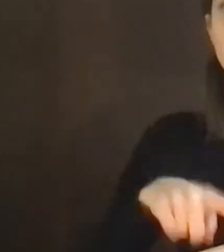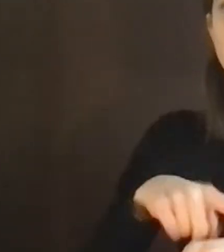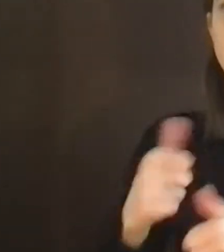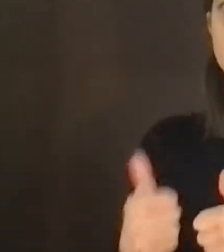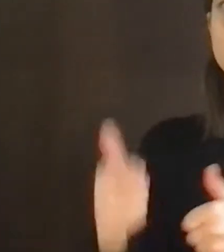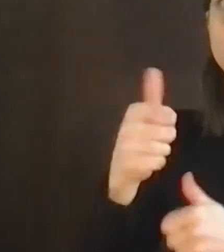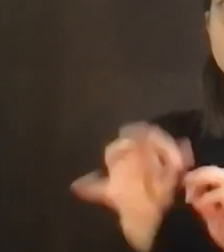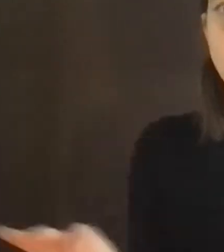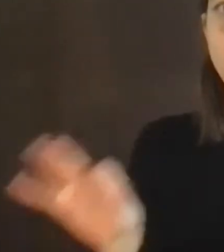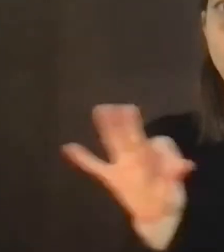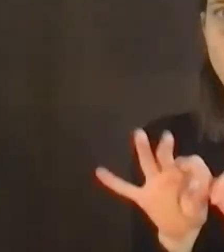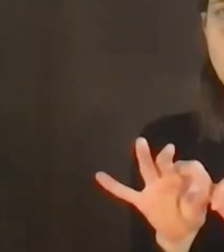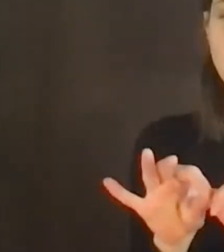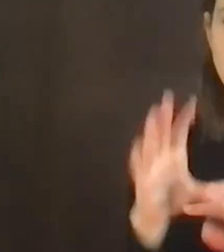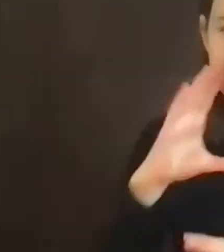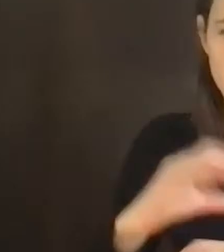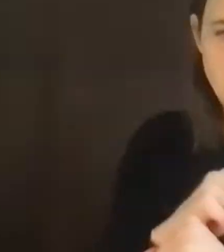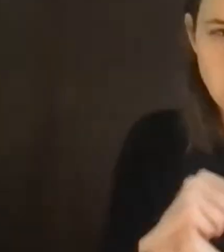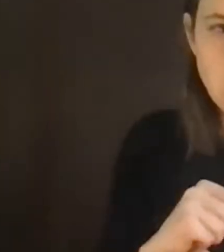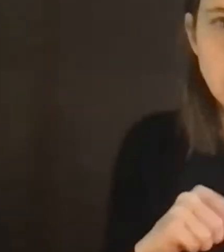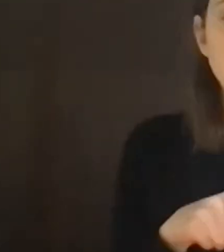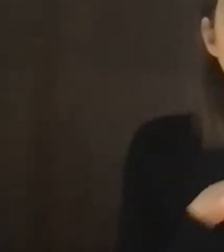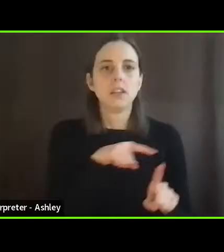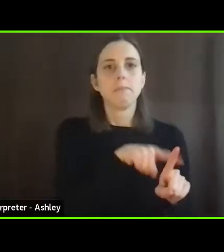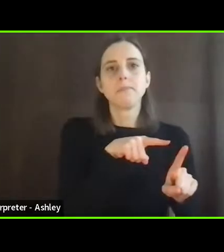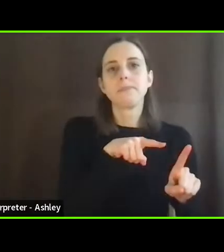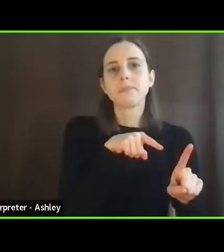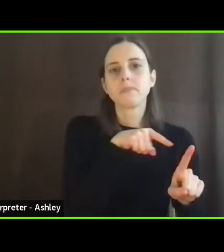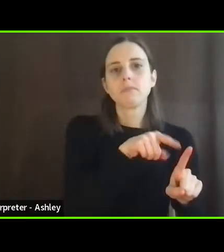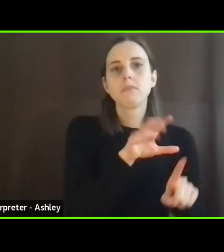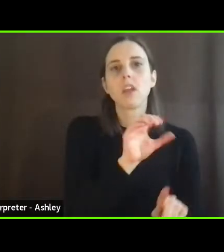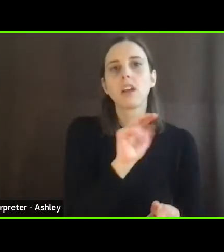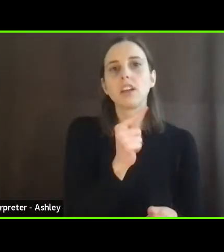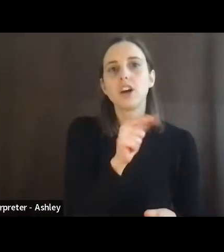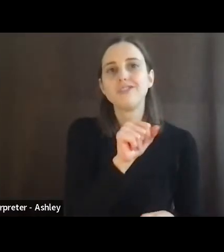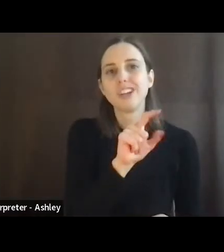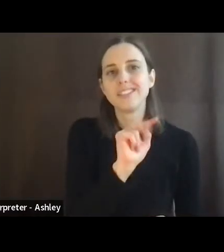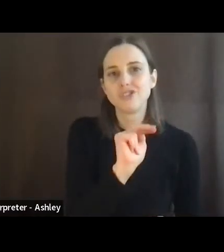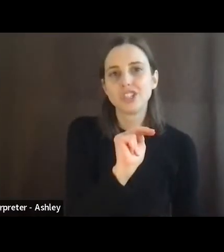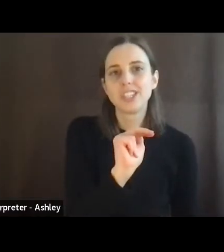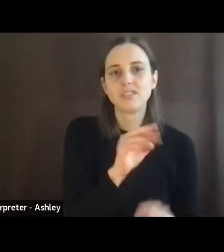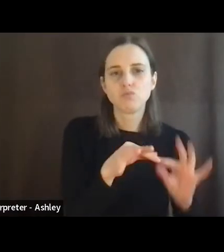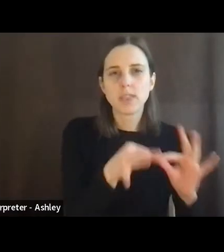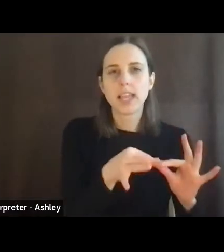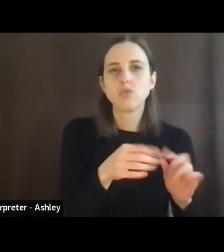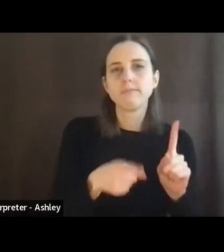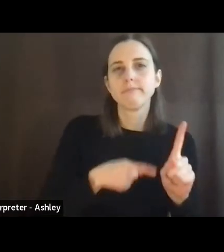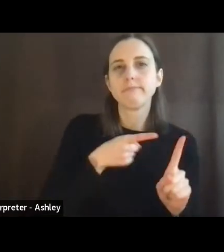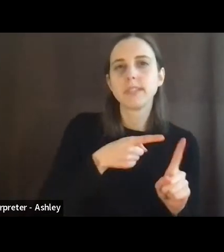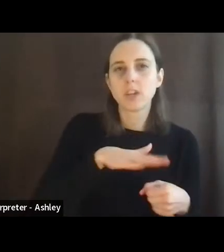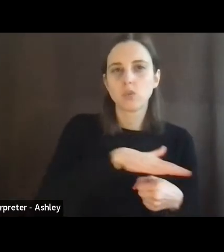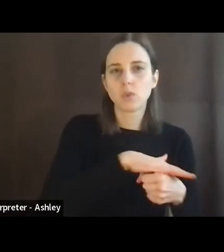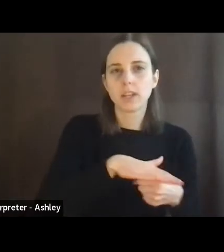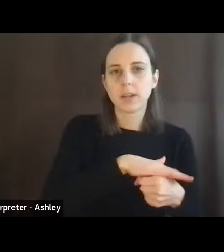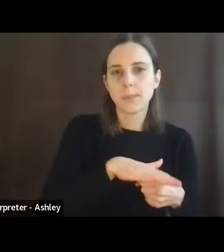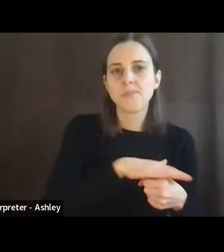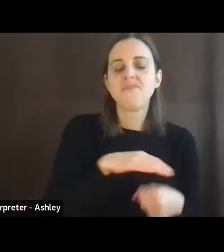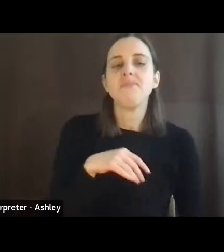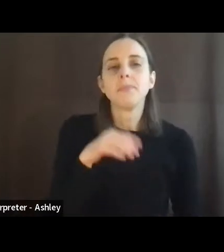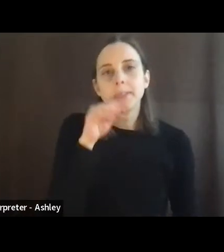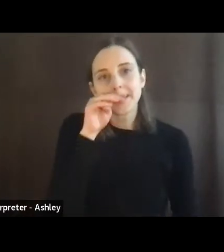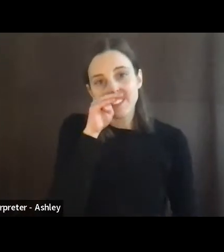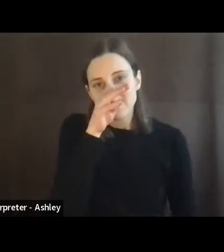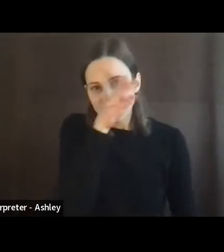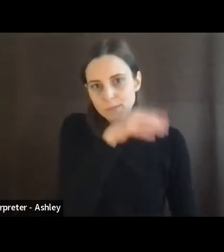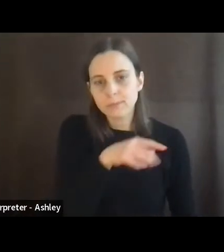well. So congestion is an indication at a specific location. So you can kind of summarize hours of congestion,